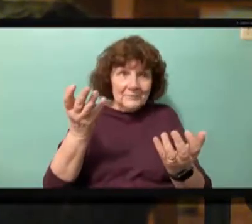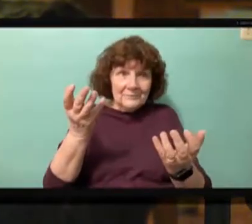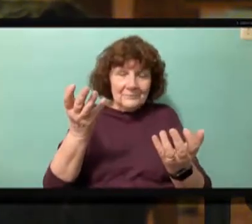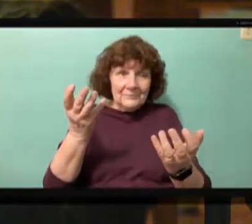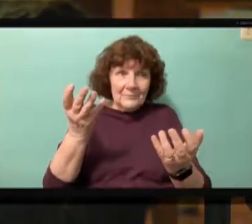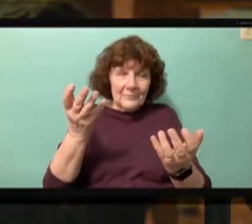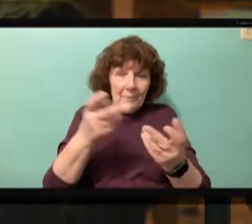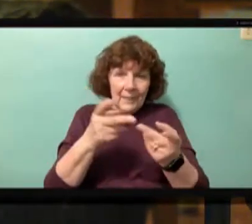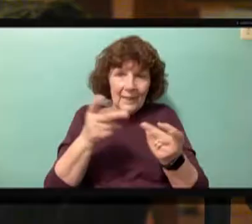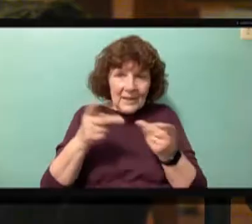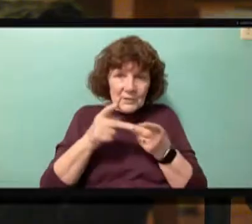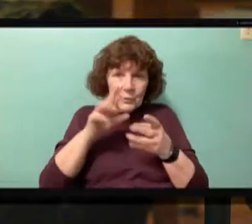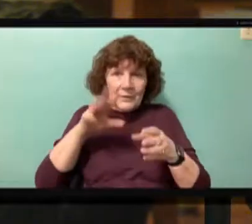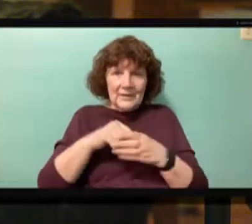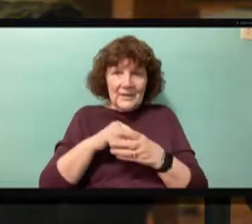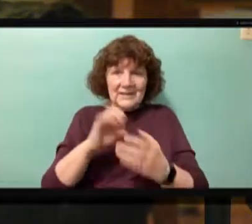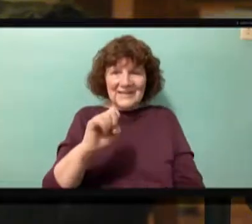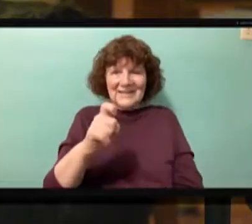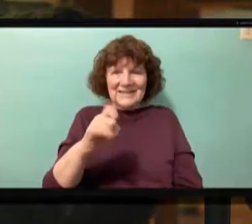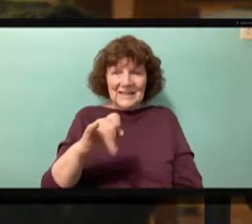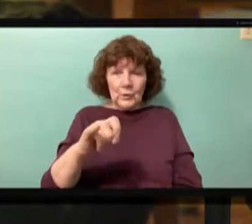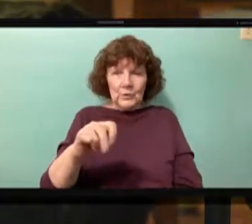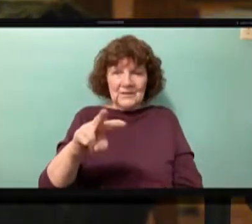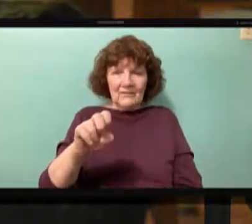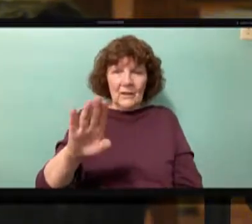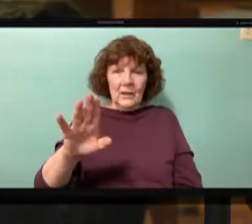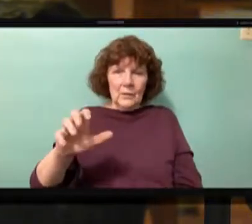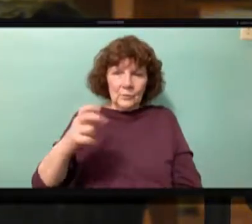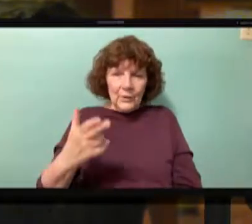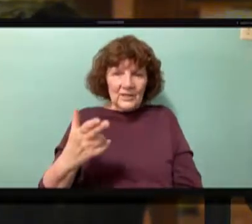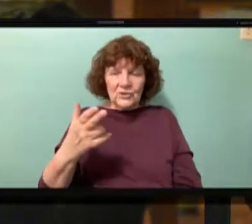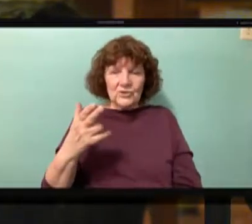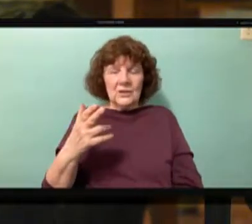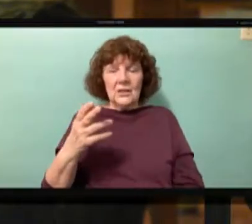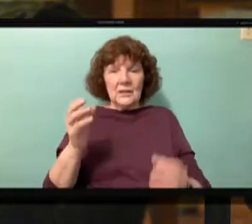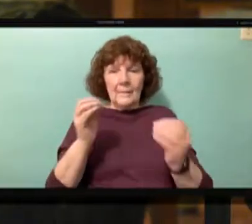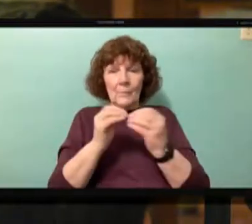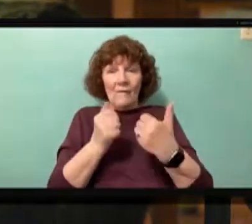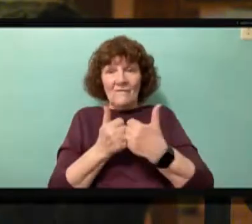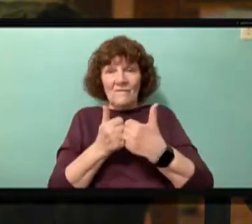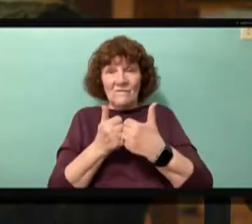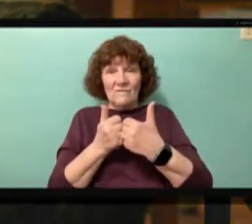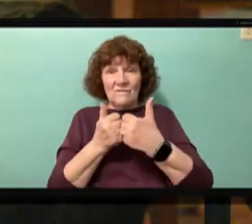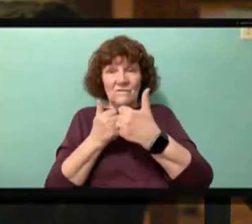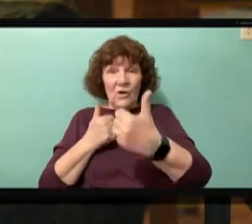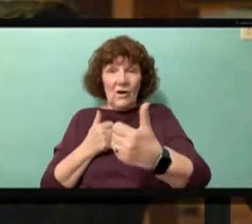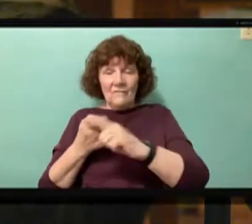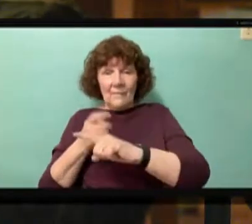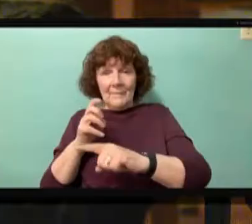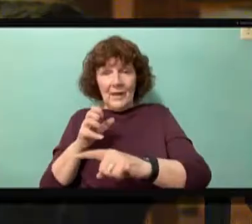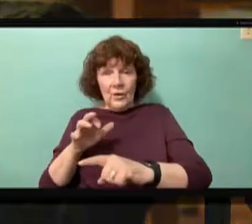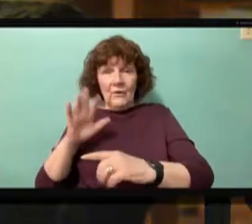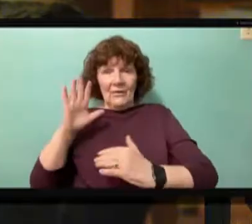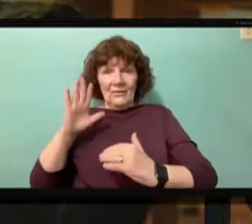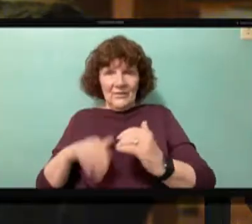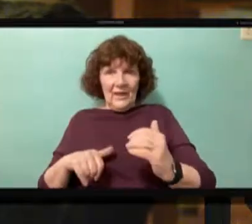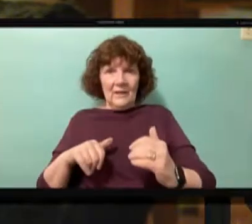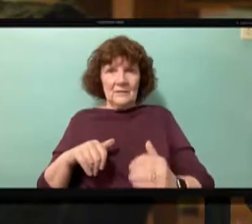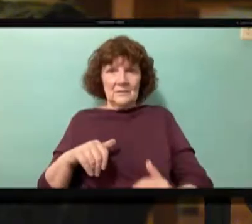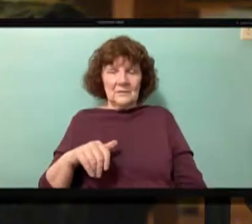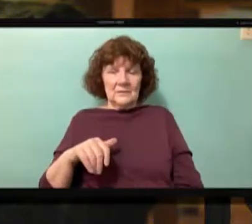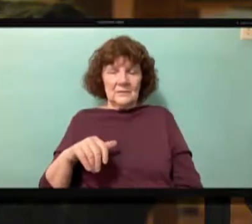be significantly further from it than where it presently